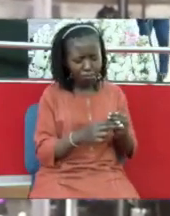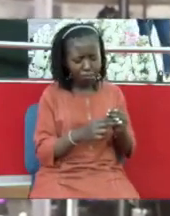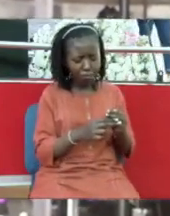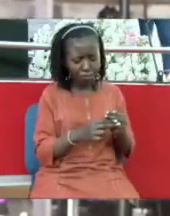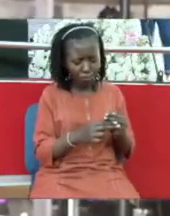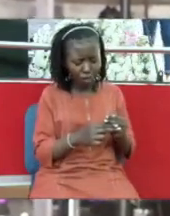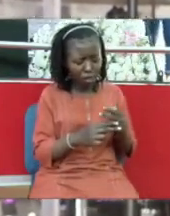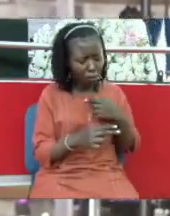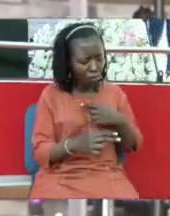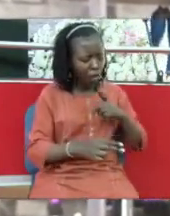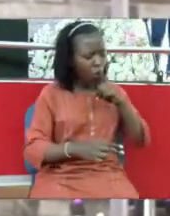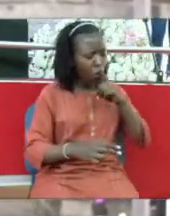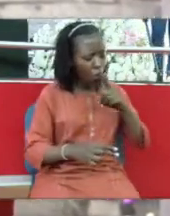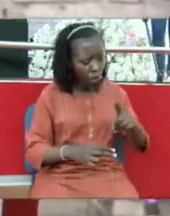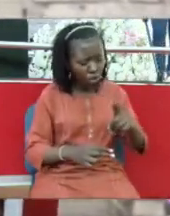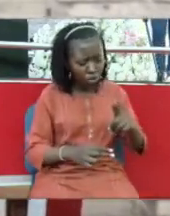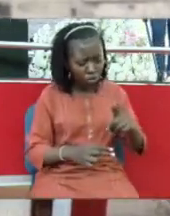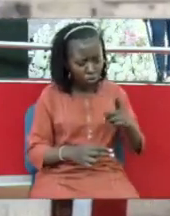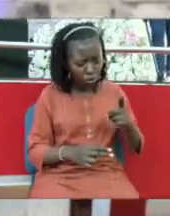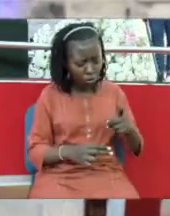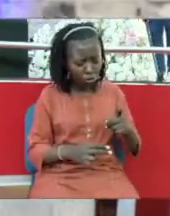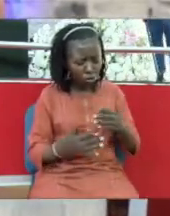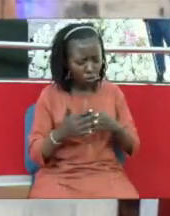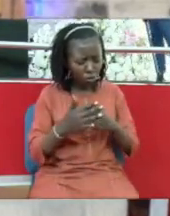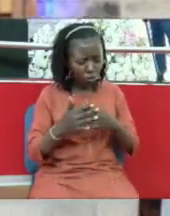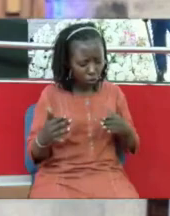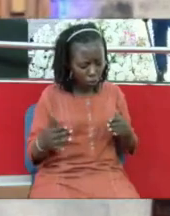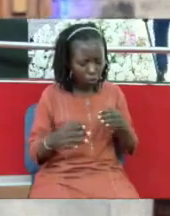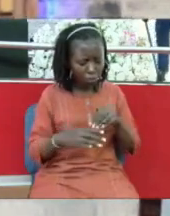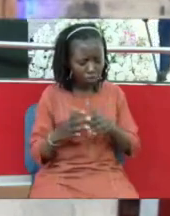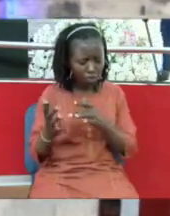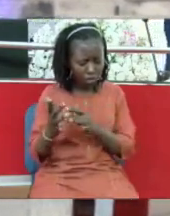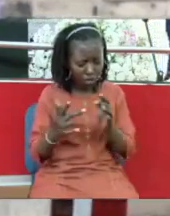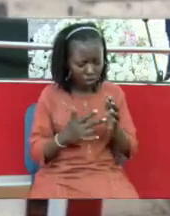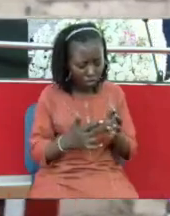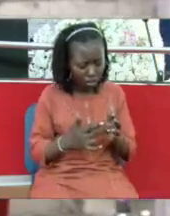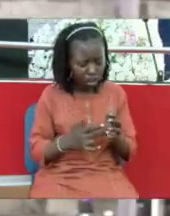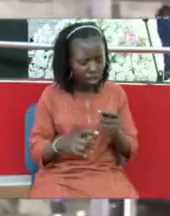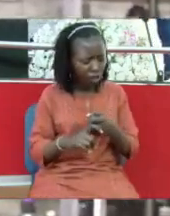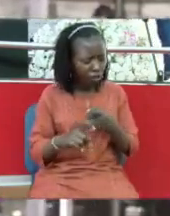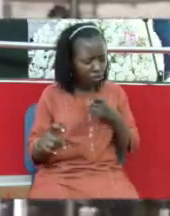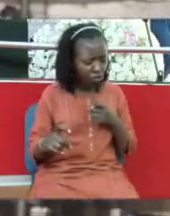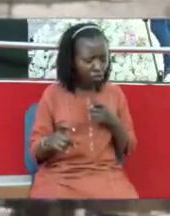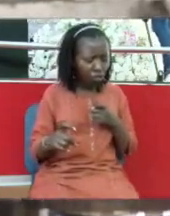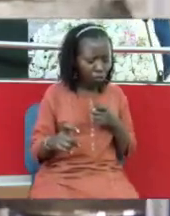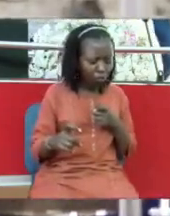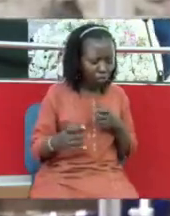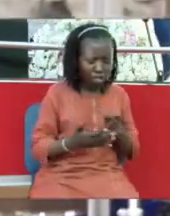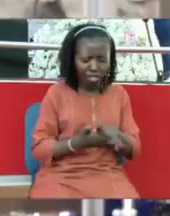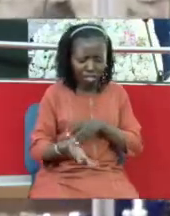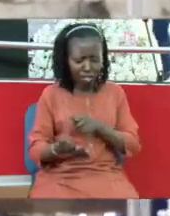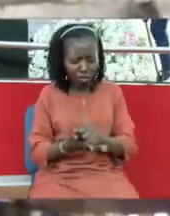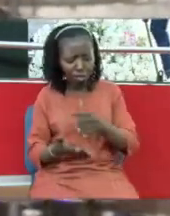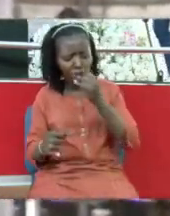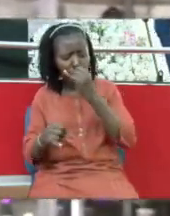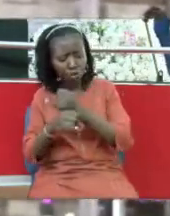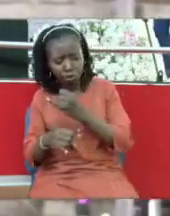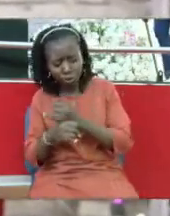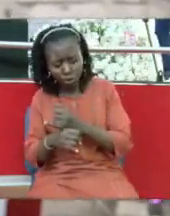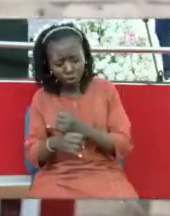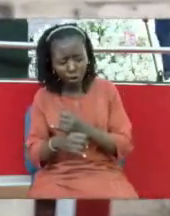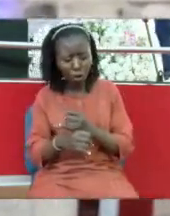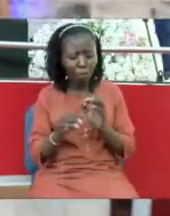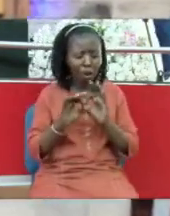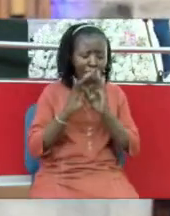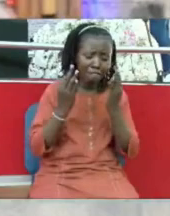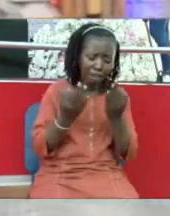I command you to cease and desist. From messing up with my job. From messing up with my